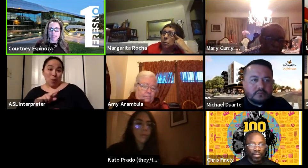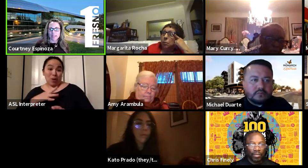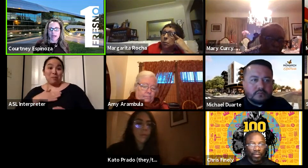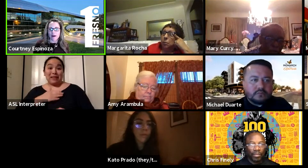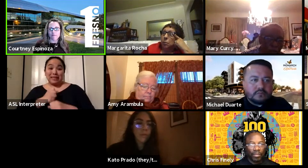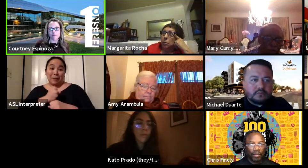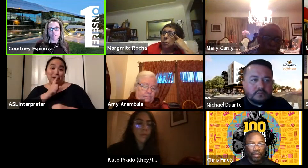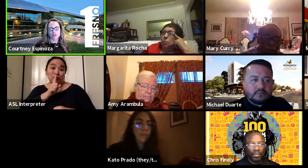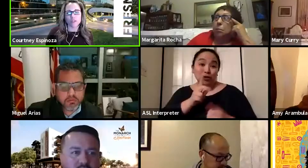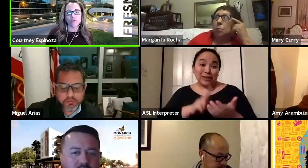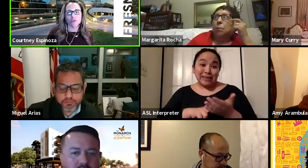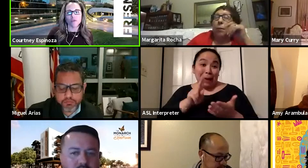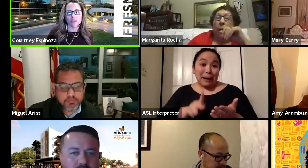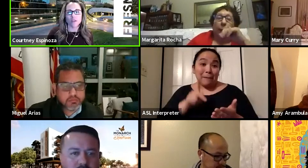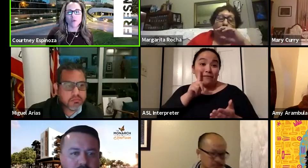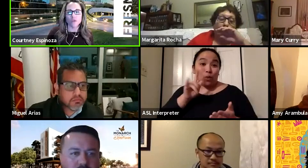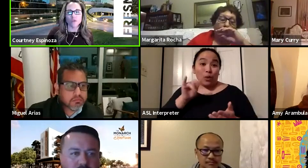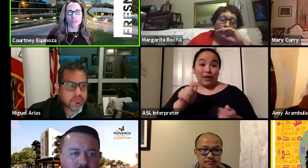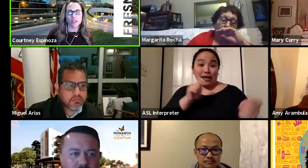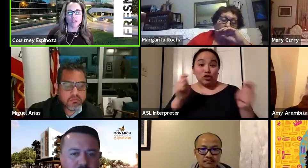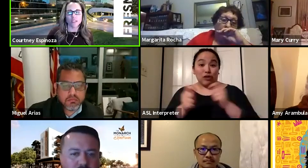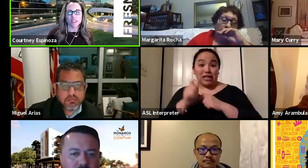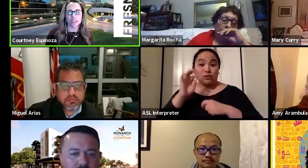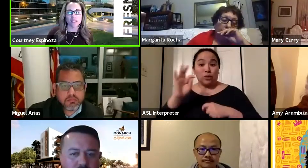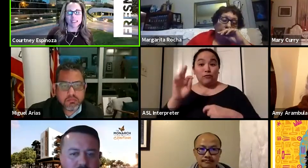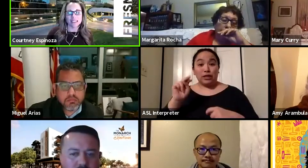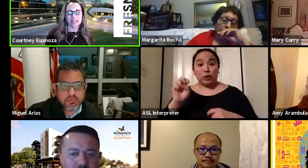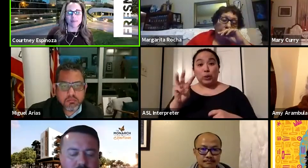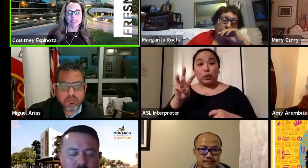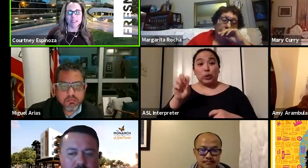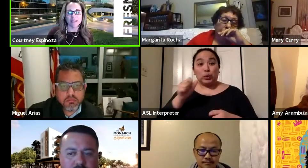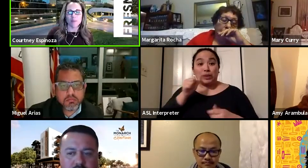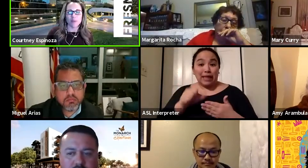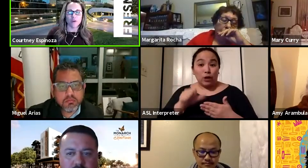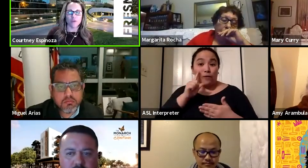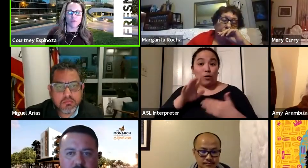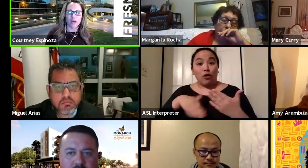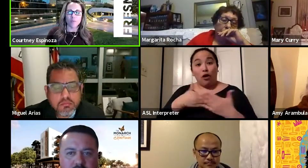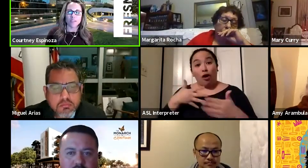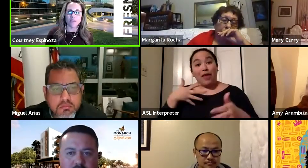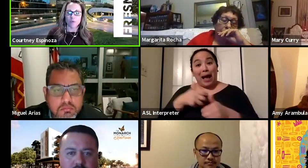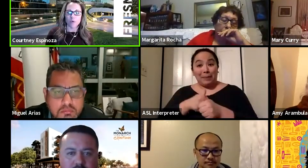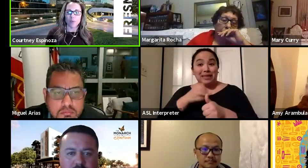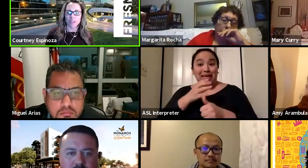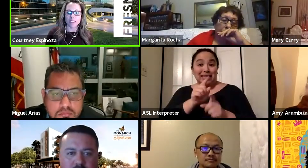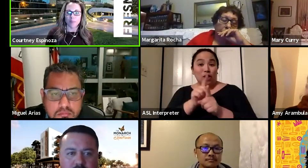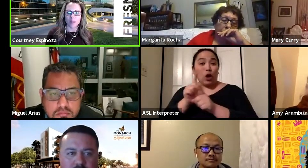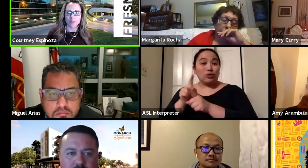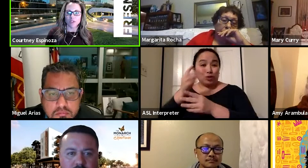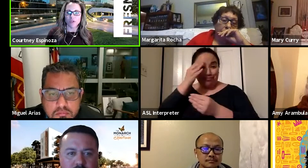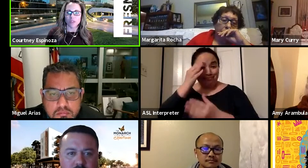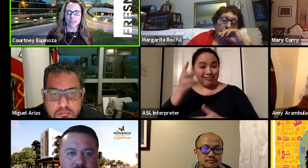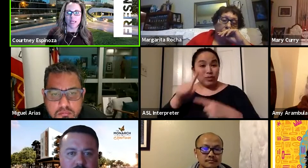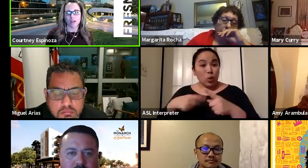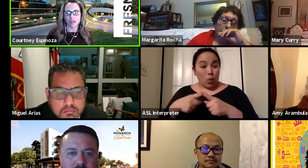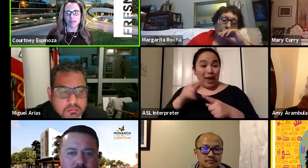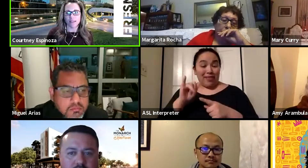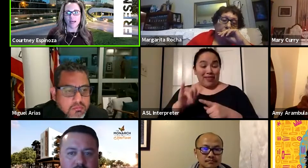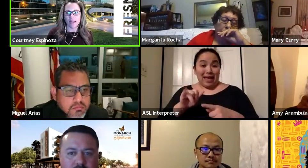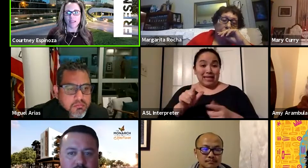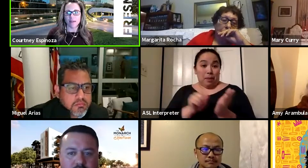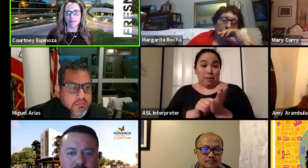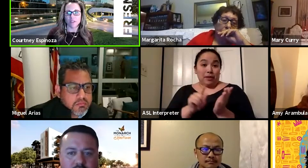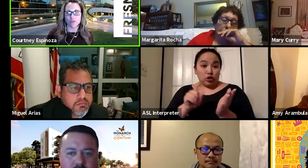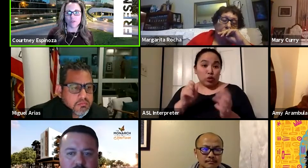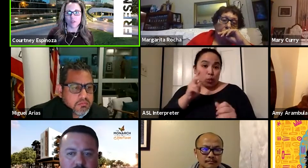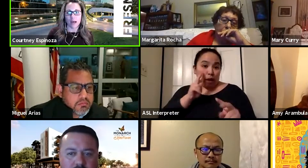are signed up for the Transform Fresno newsletter to get the latest updates and be notified once that report is published, so you can take a look at